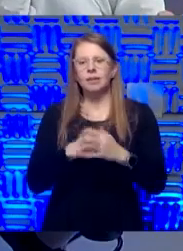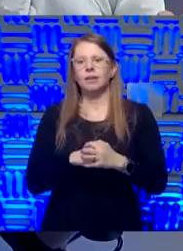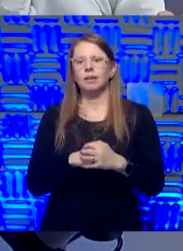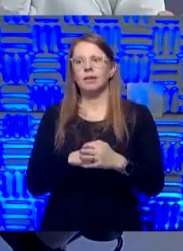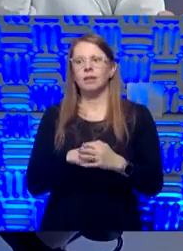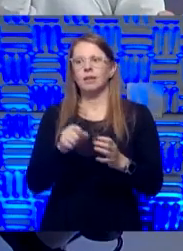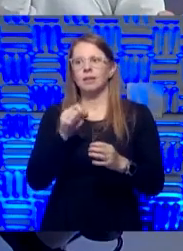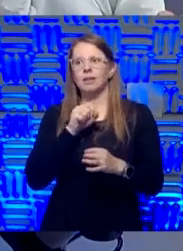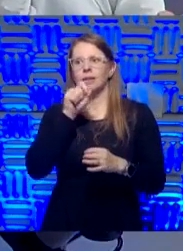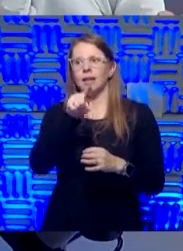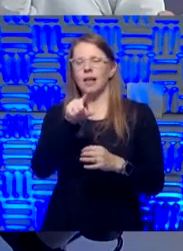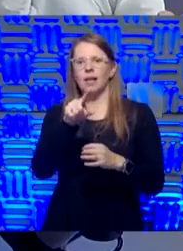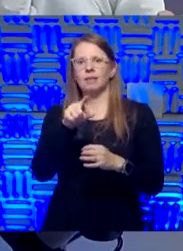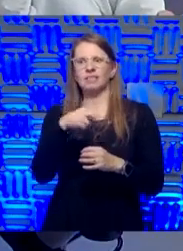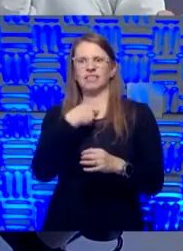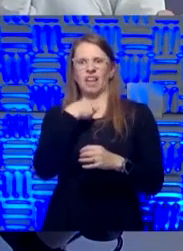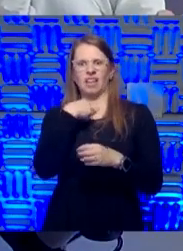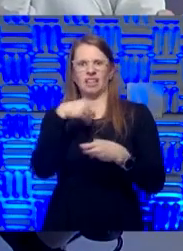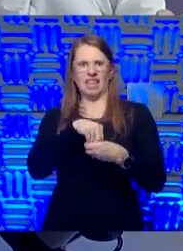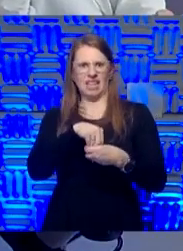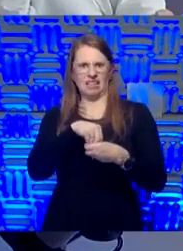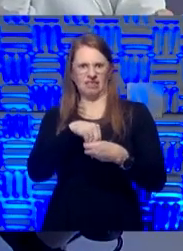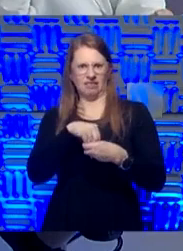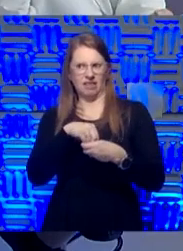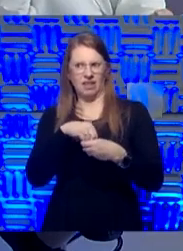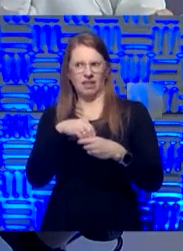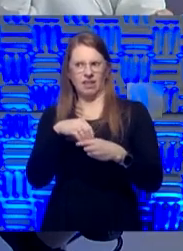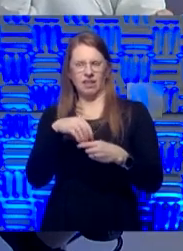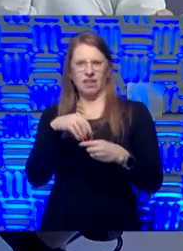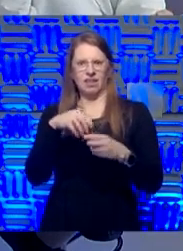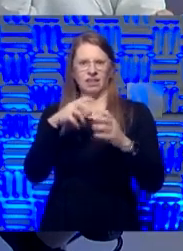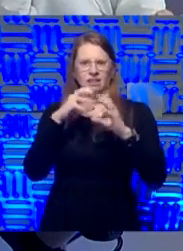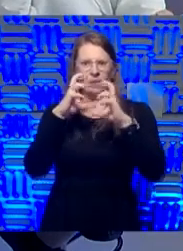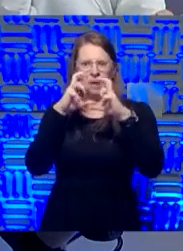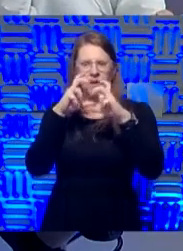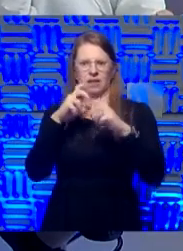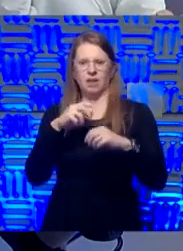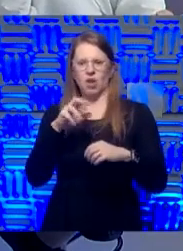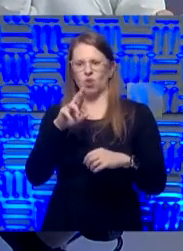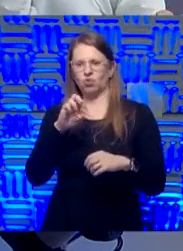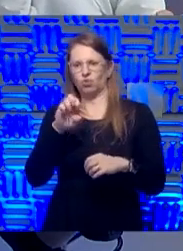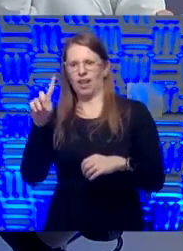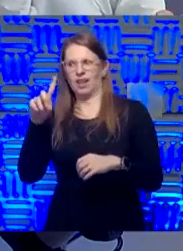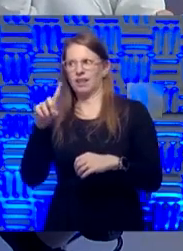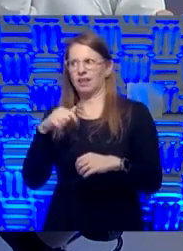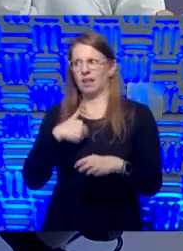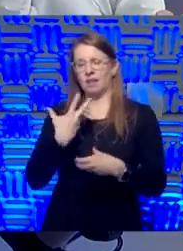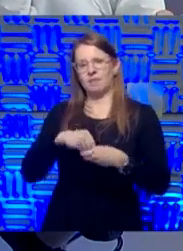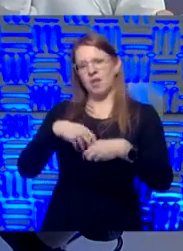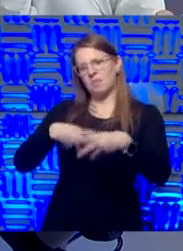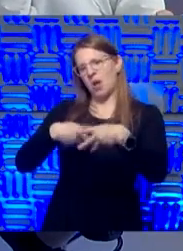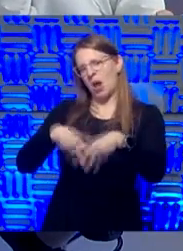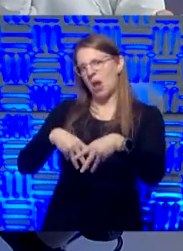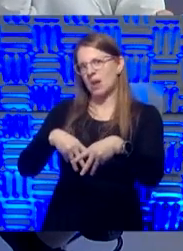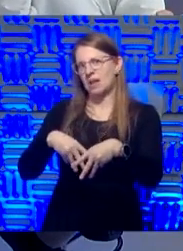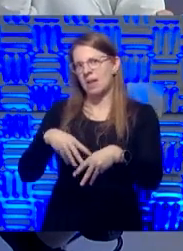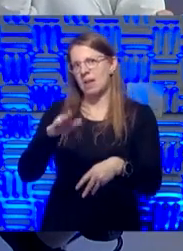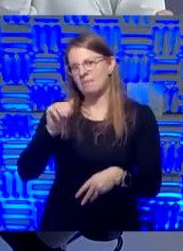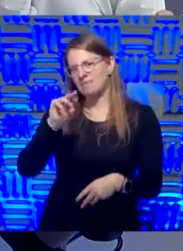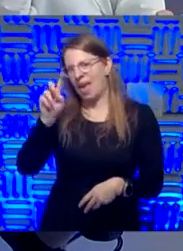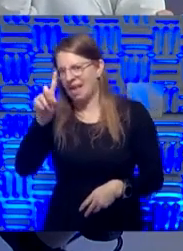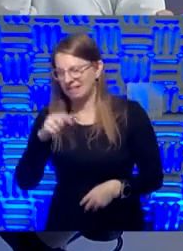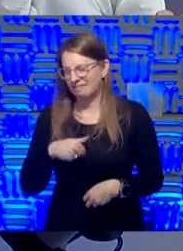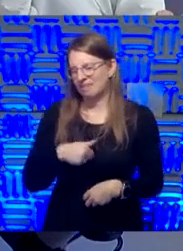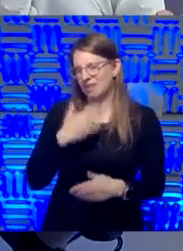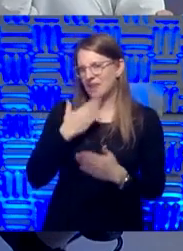secretions are going to get caught a lot. I Yeah. need to comment about the horns and the reeds and things like that. I was in a marching band, Good. getting run in my mouth. But